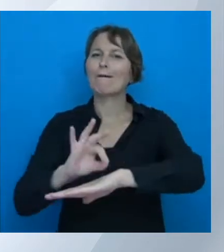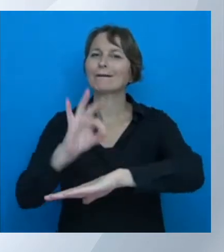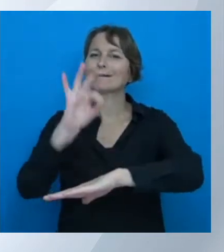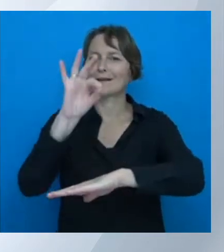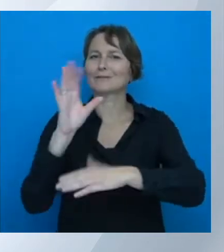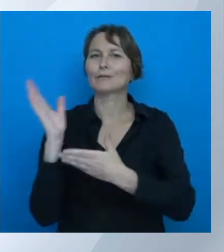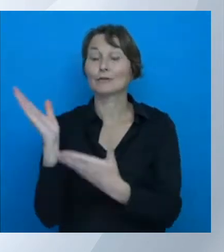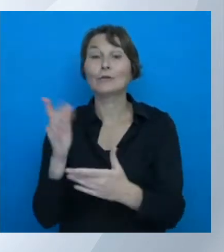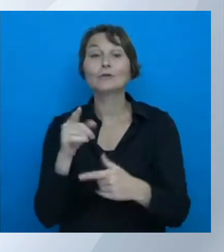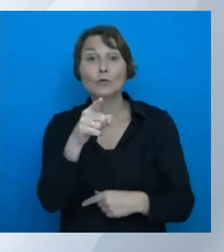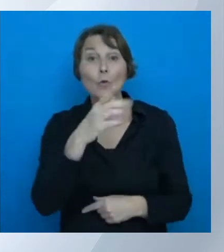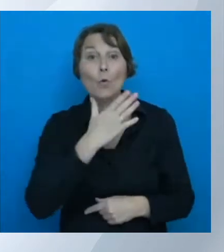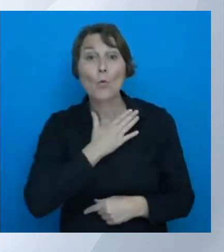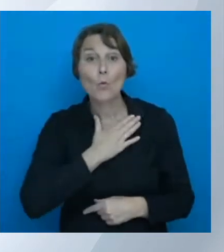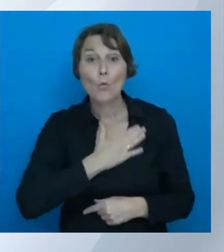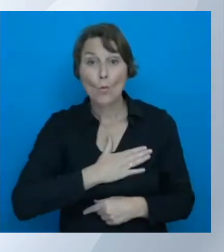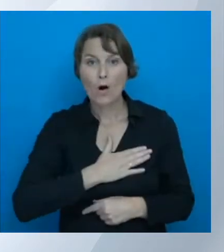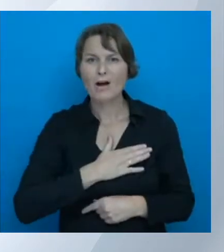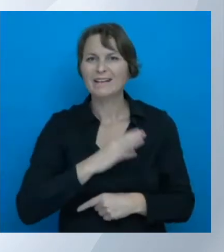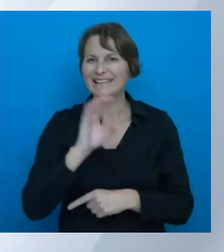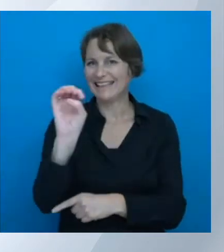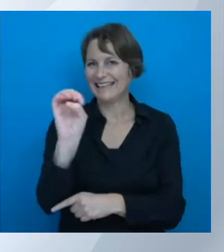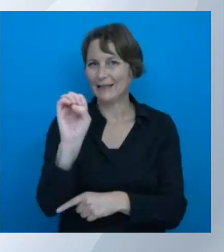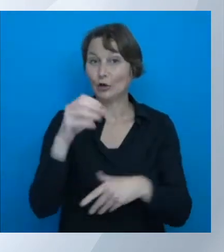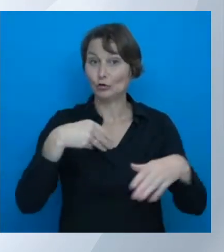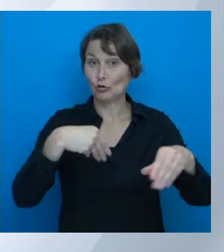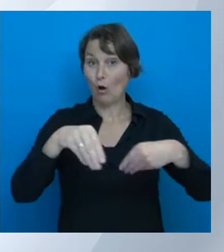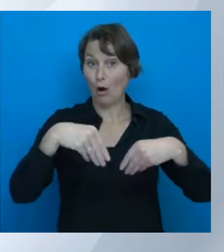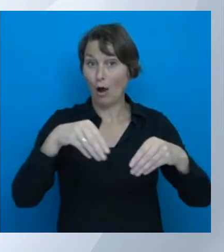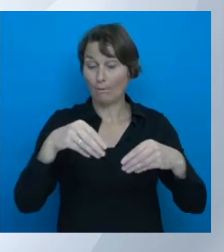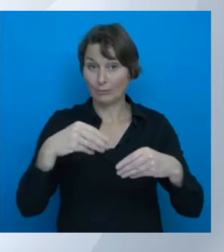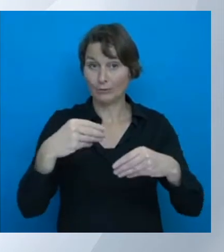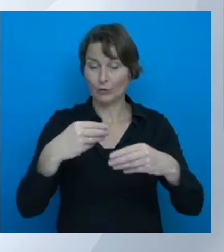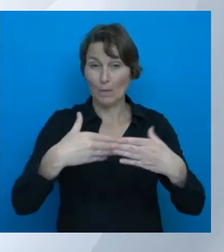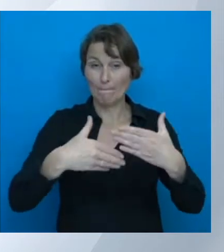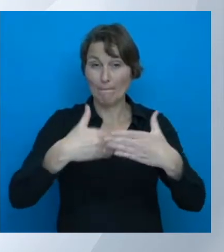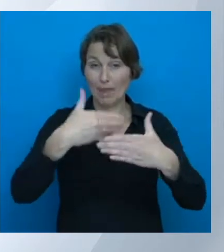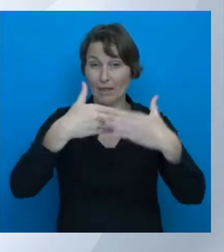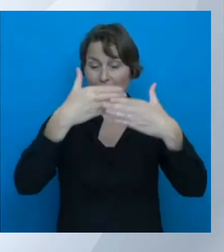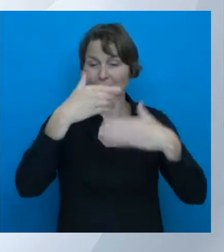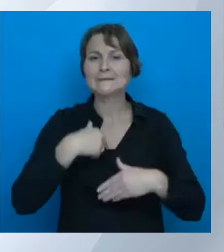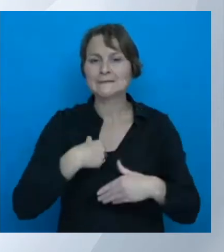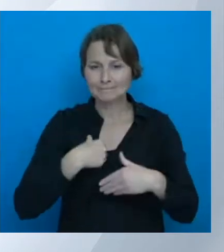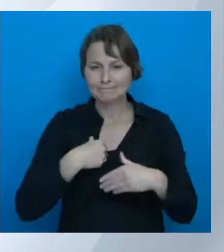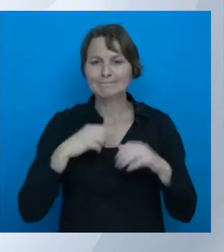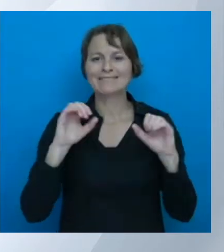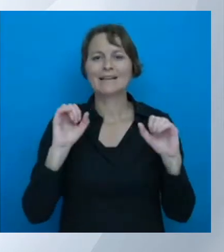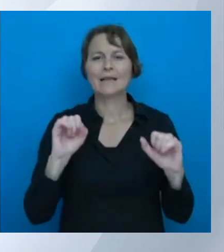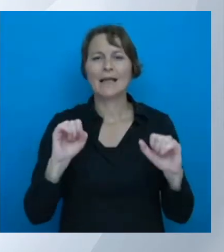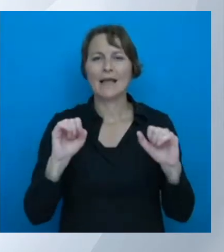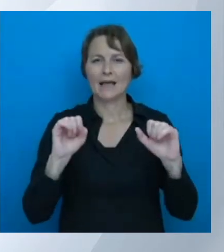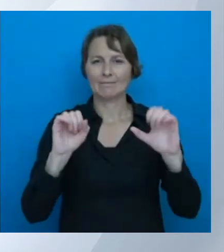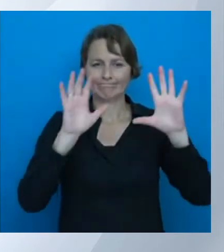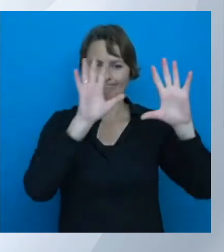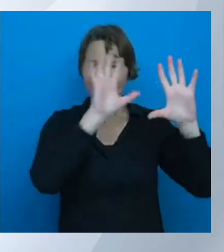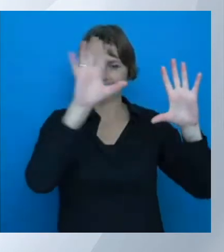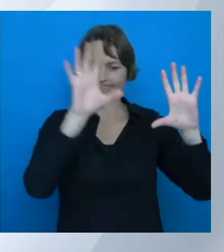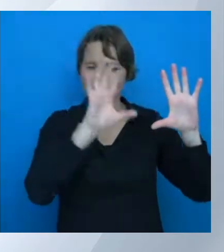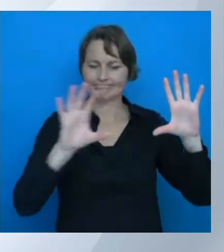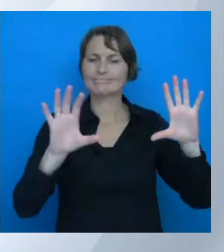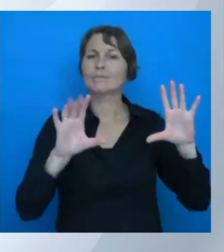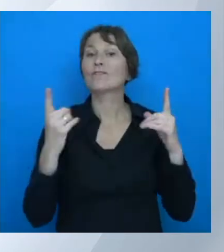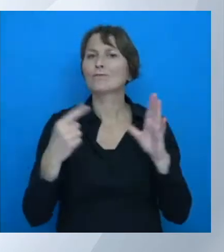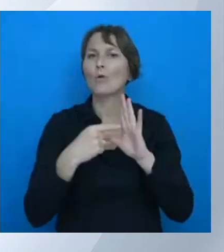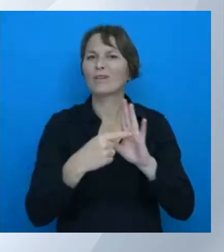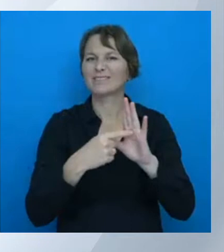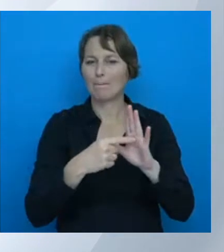consists of several services, you can use a stateful actor to represent your cart service. And then at the